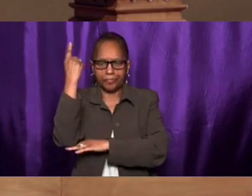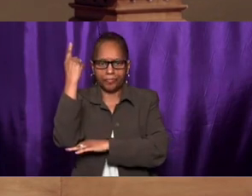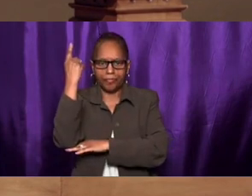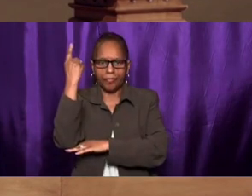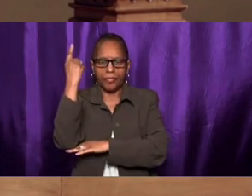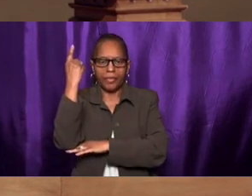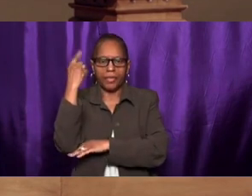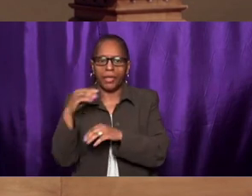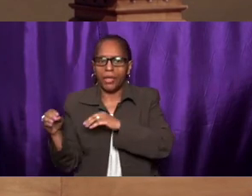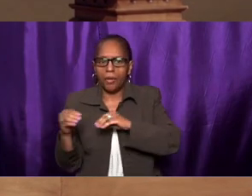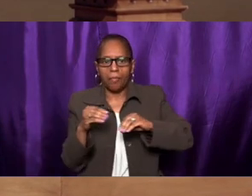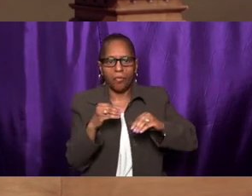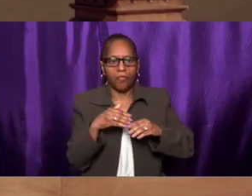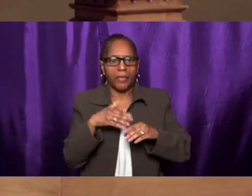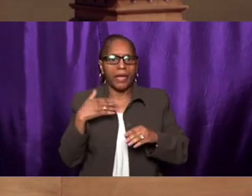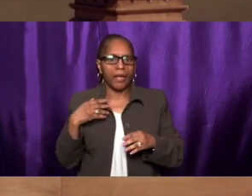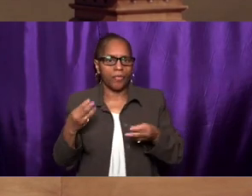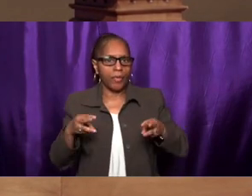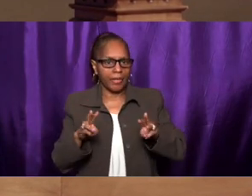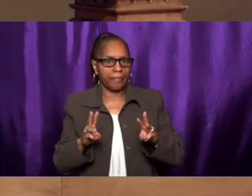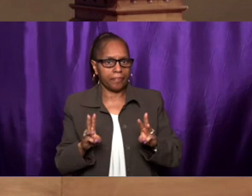Please, Daddy, move me out of the way.